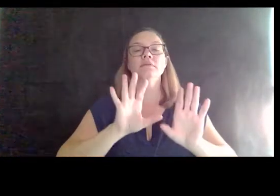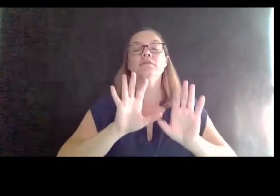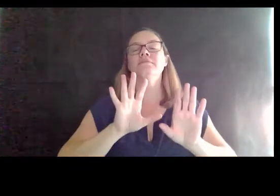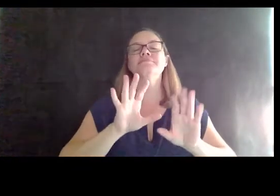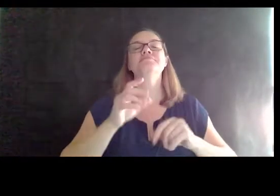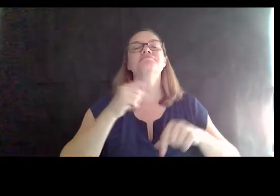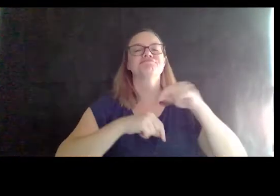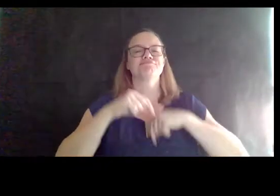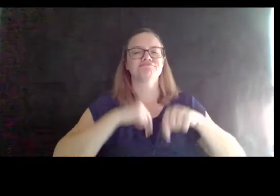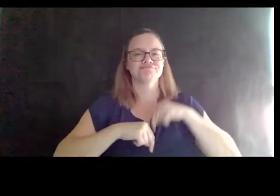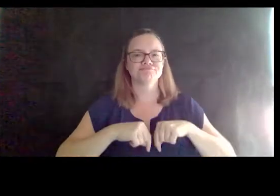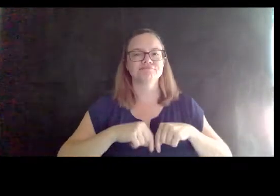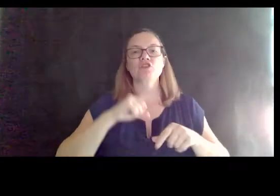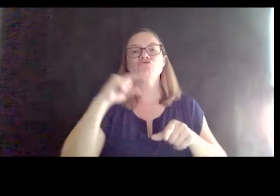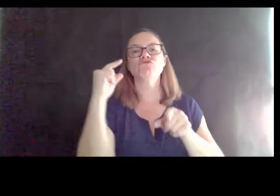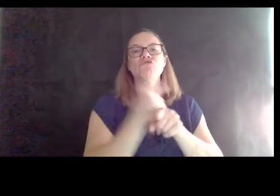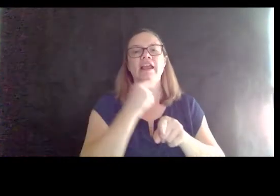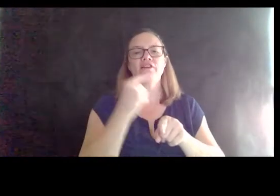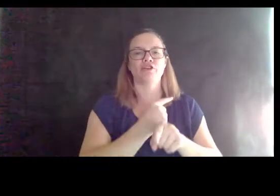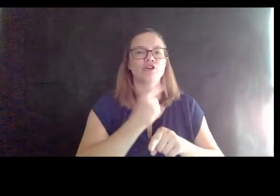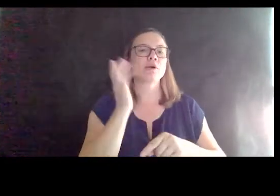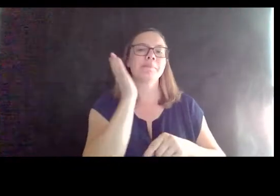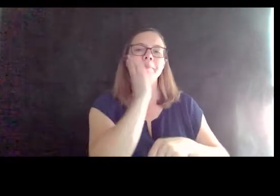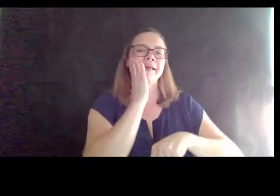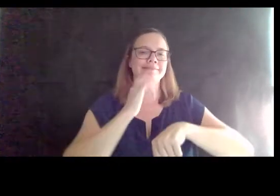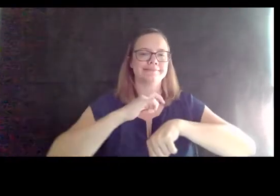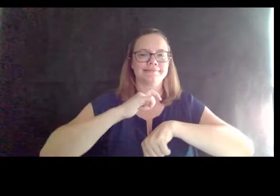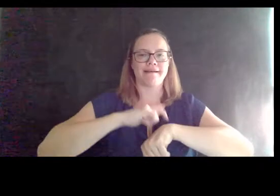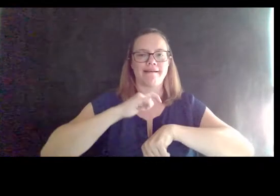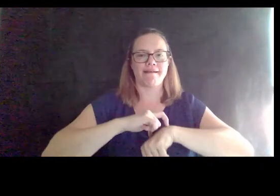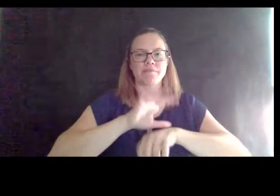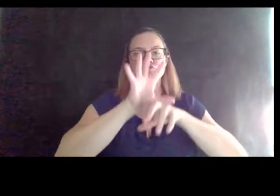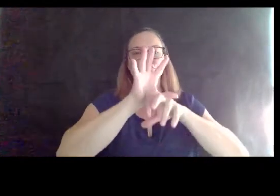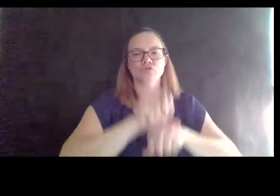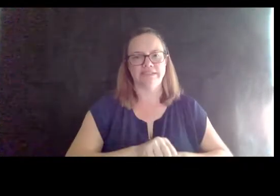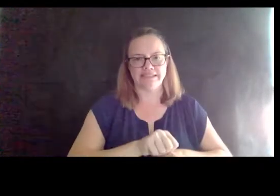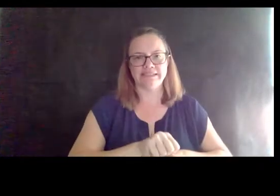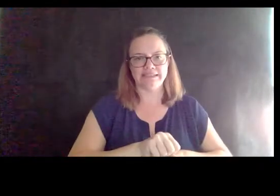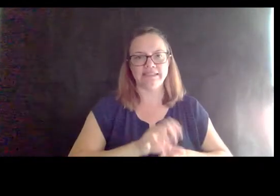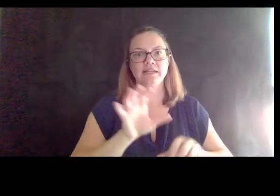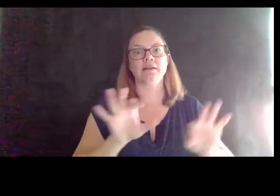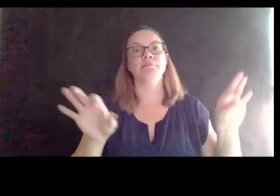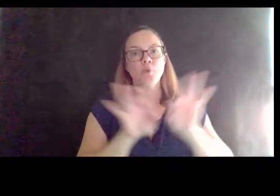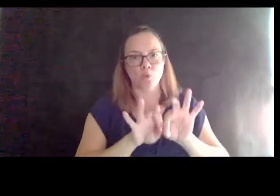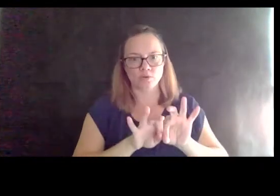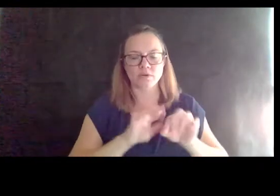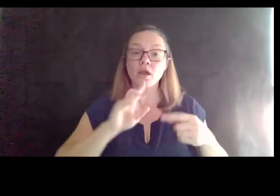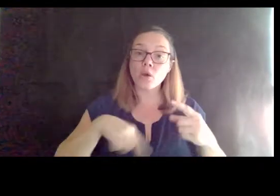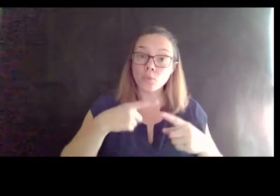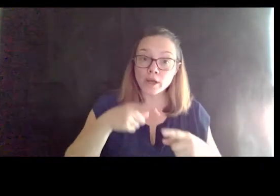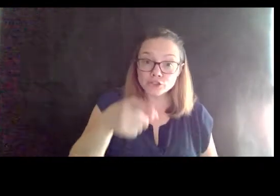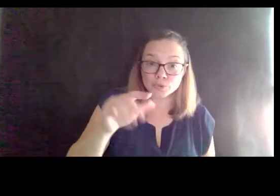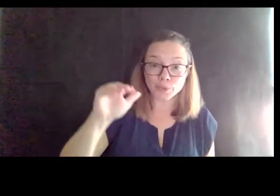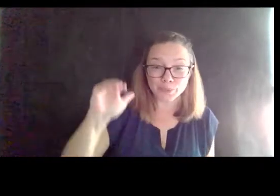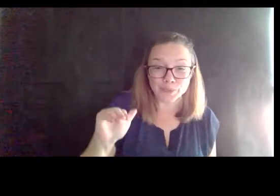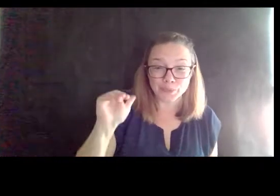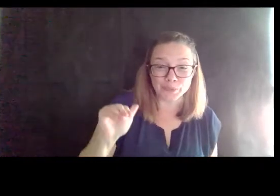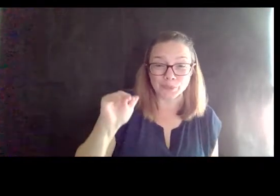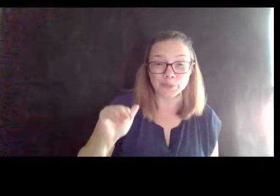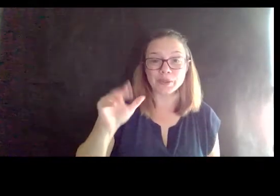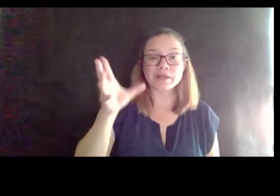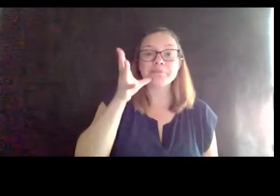relaxing bedtime routine is going to be really important. When you are a baby, your parents probably